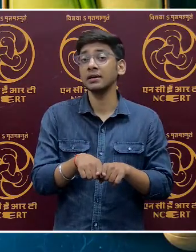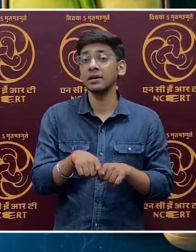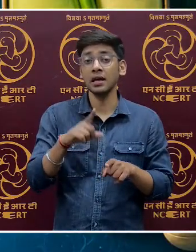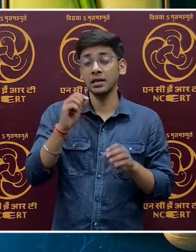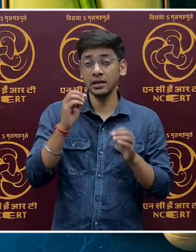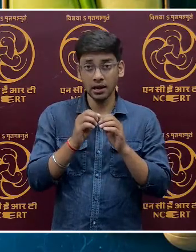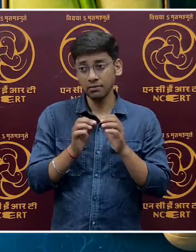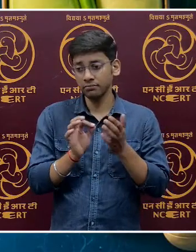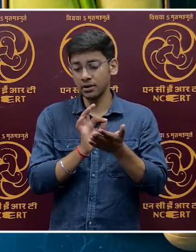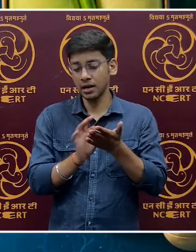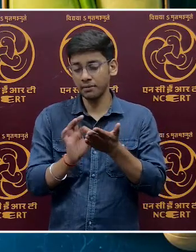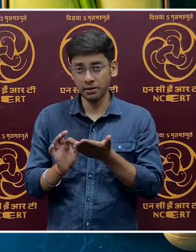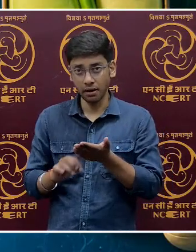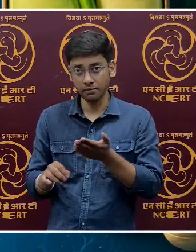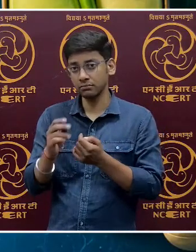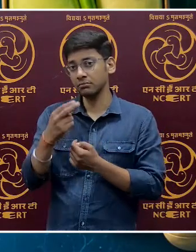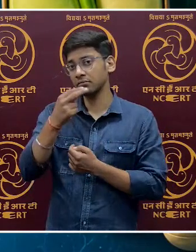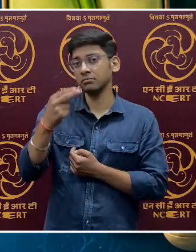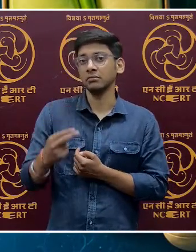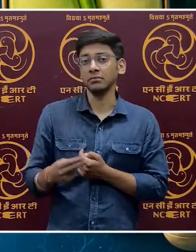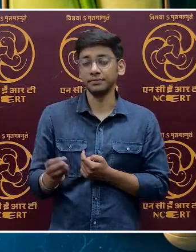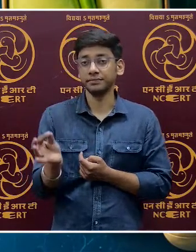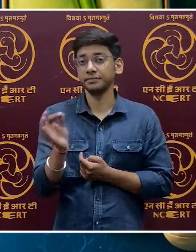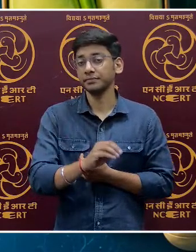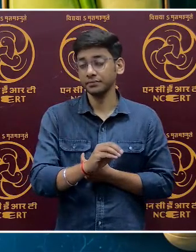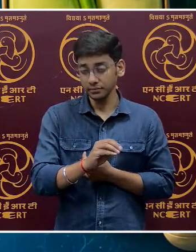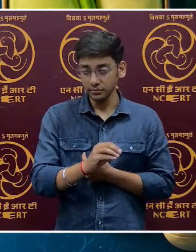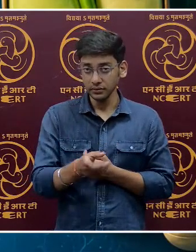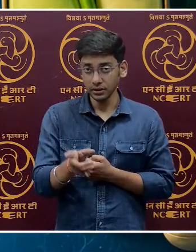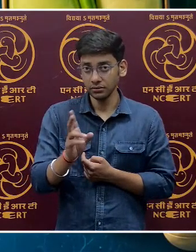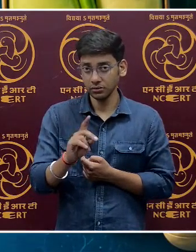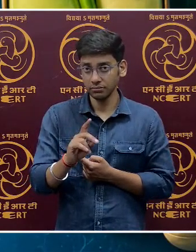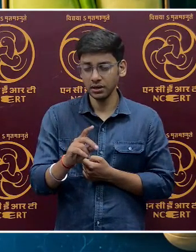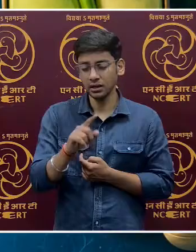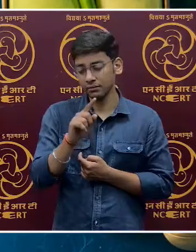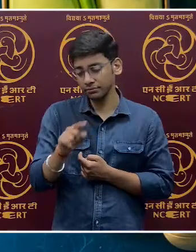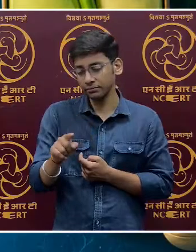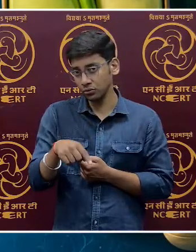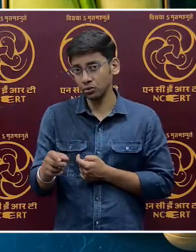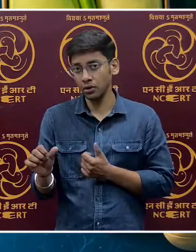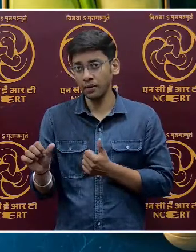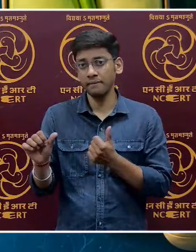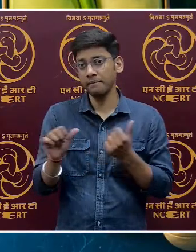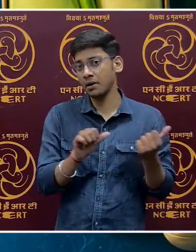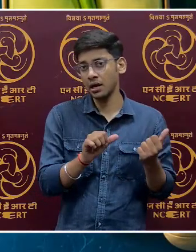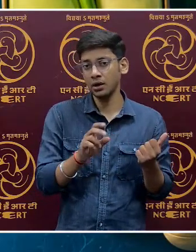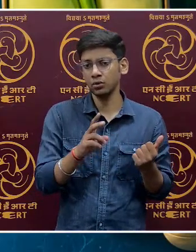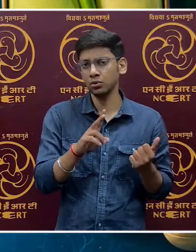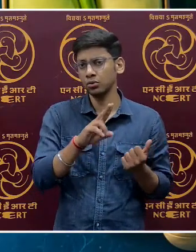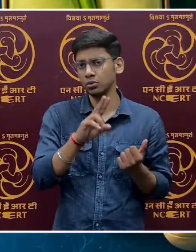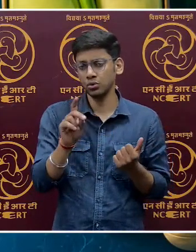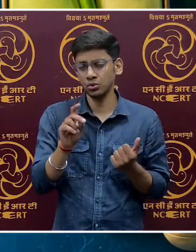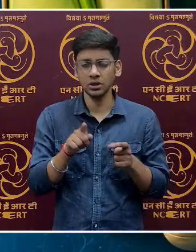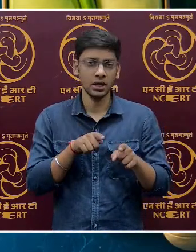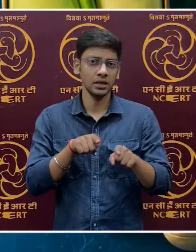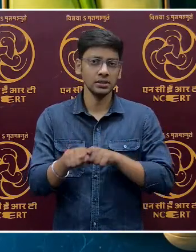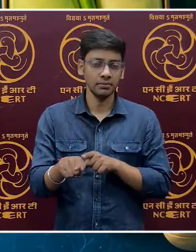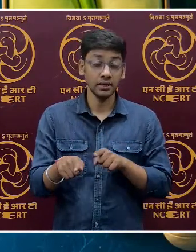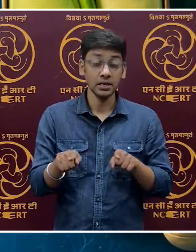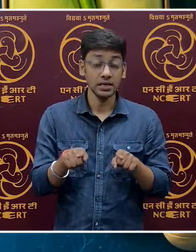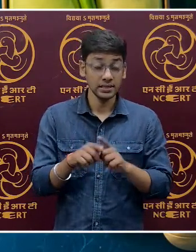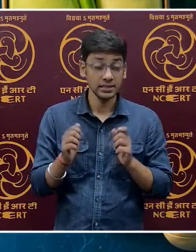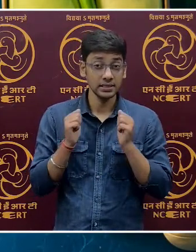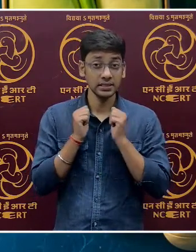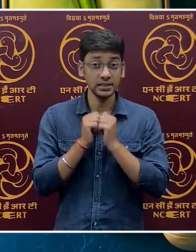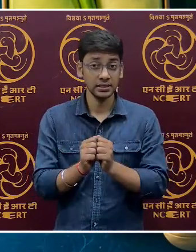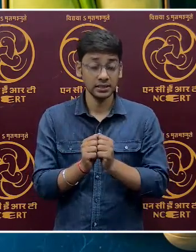this particular example. Again, you can cancel it, you can use another example. So with this also, it's